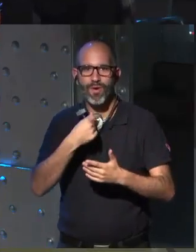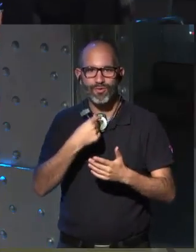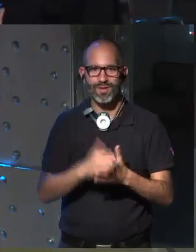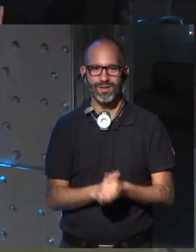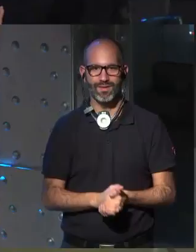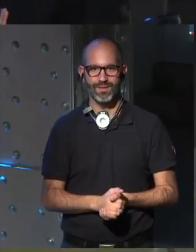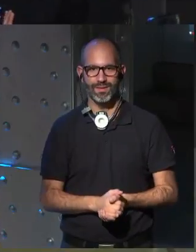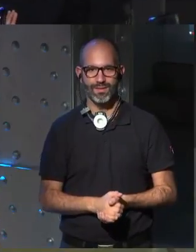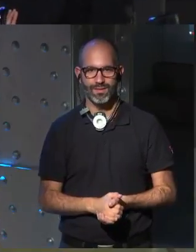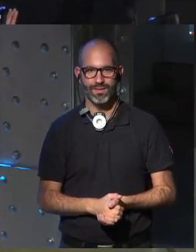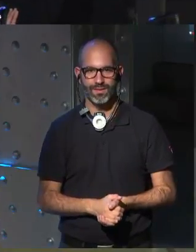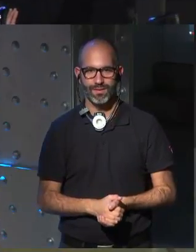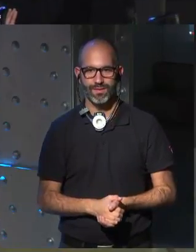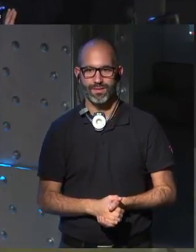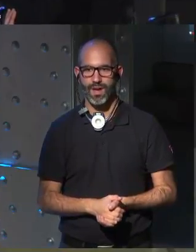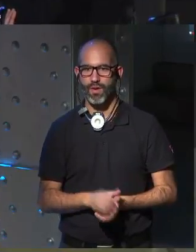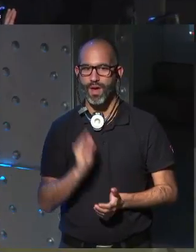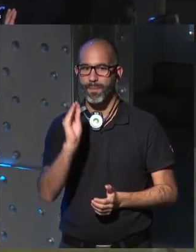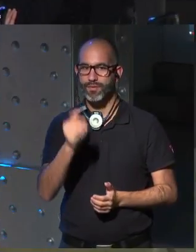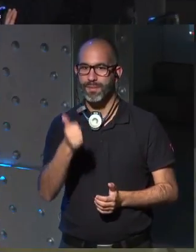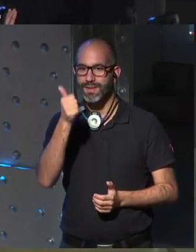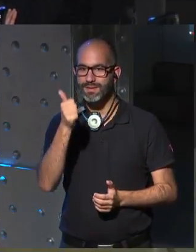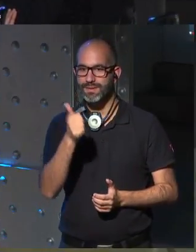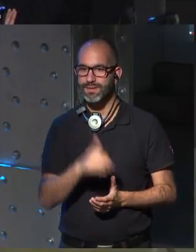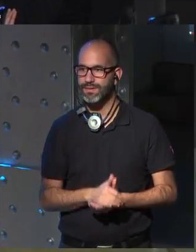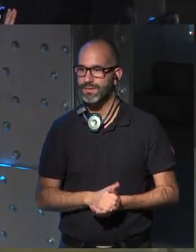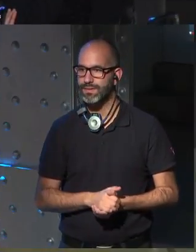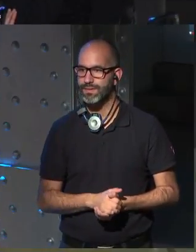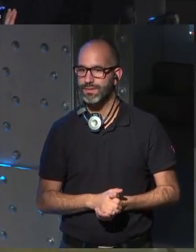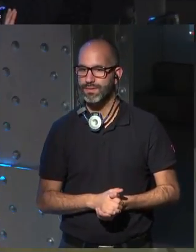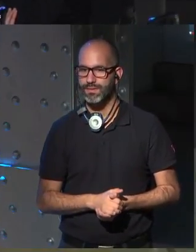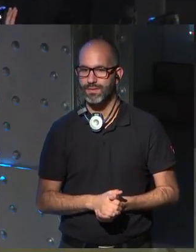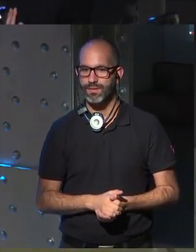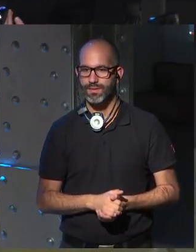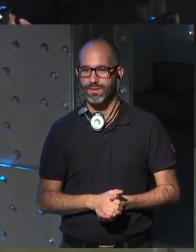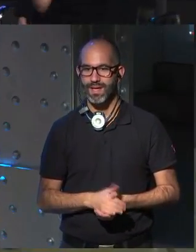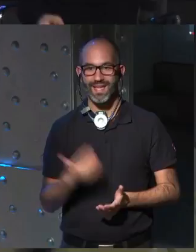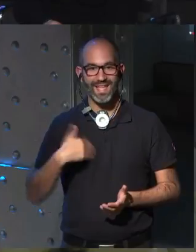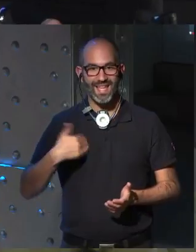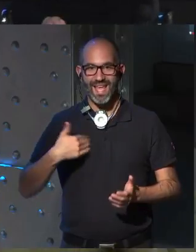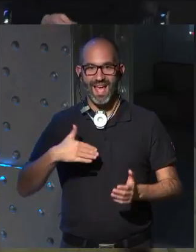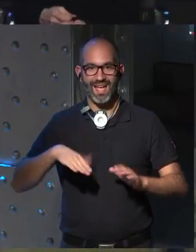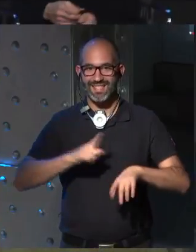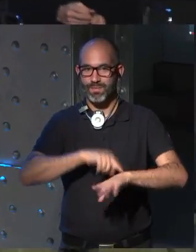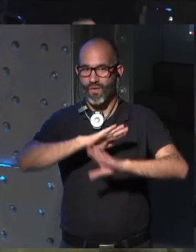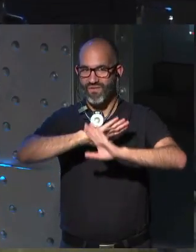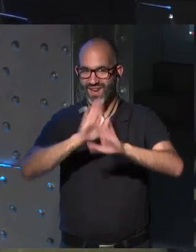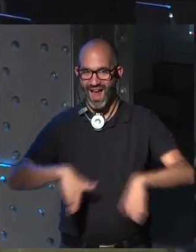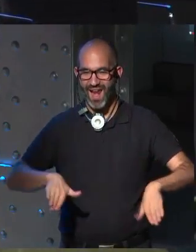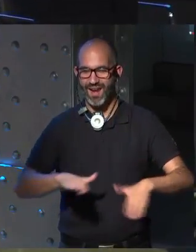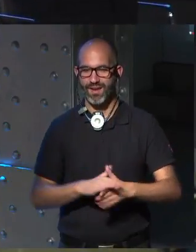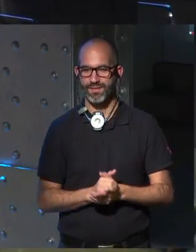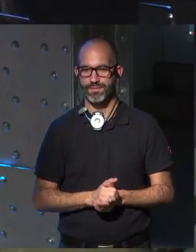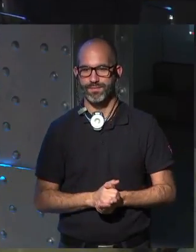yeah. Todavía tenemos alguna pregunta. There's another question from that part of the room, and we are getting close